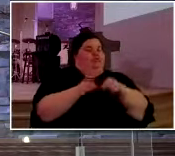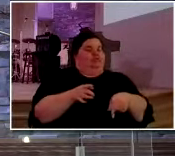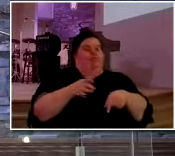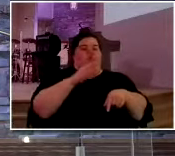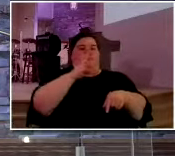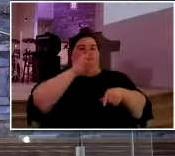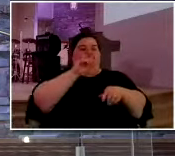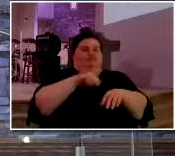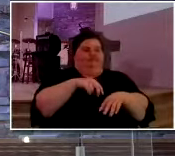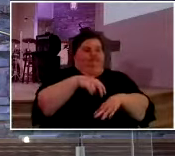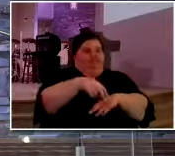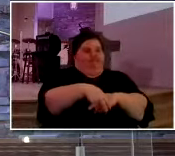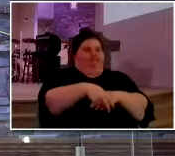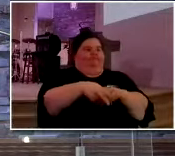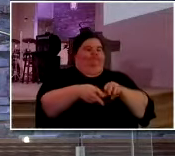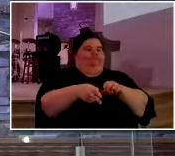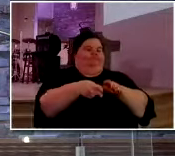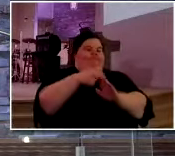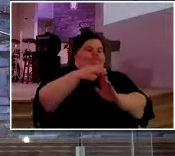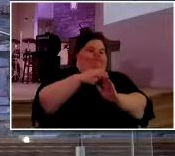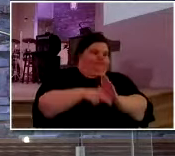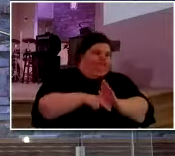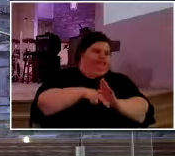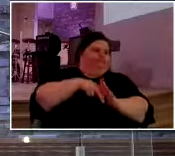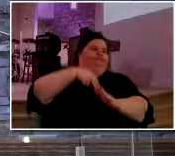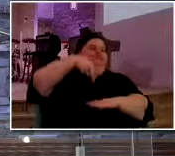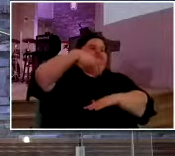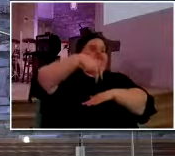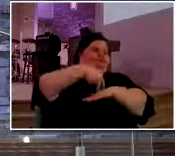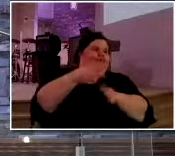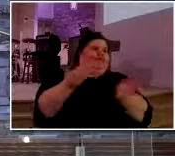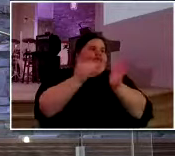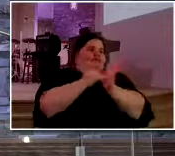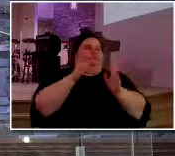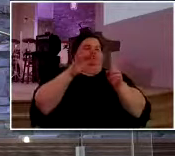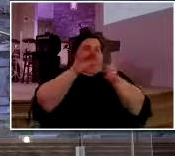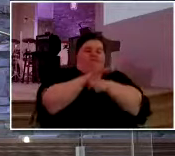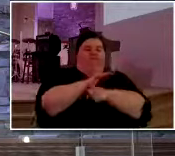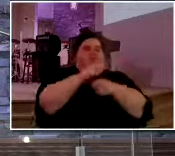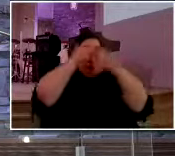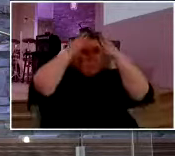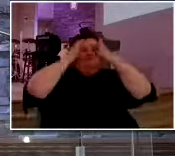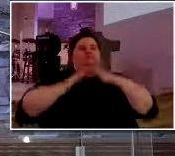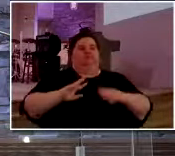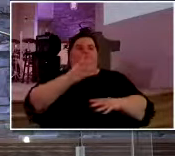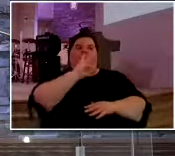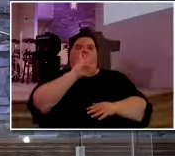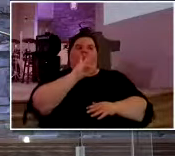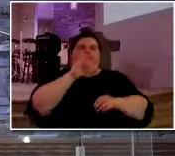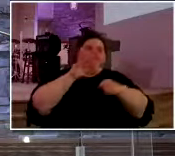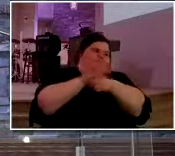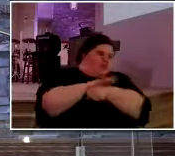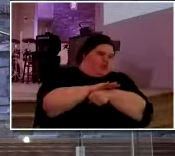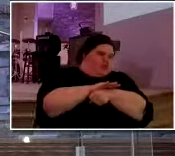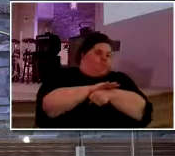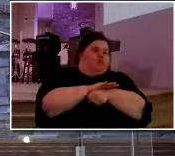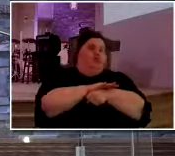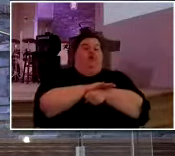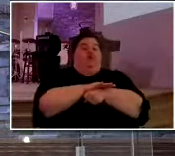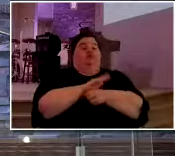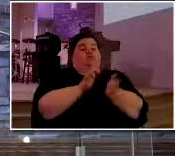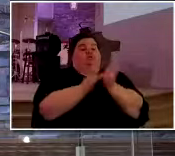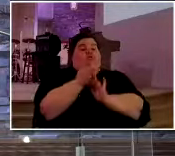comes from the Greek word baptismo, which means to be immersed. And Jesus allowed himself to be the example